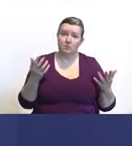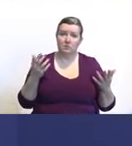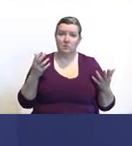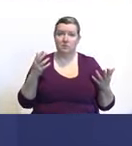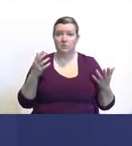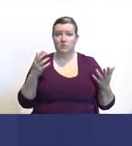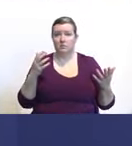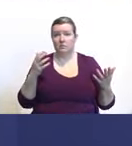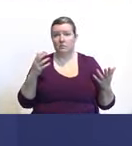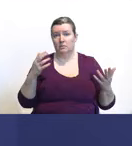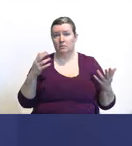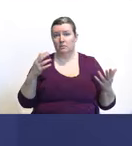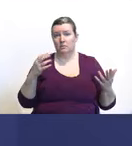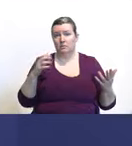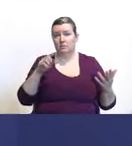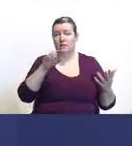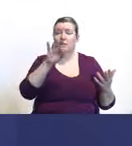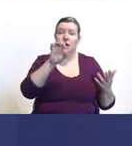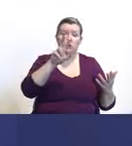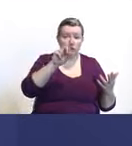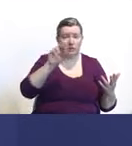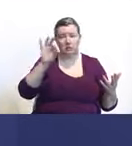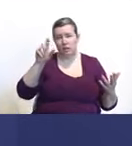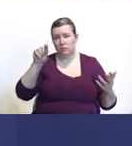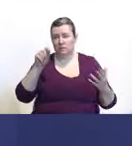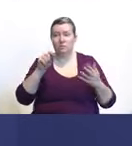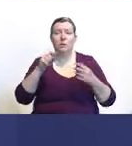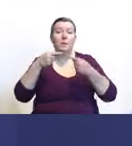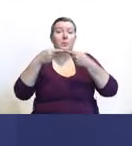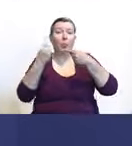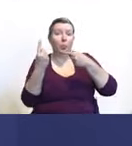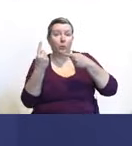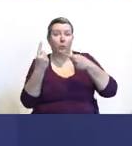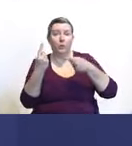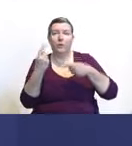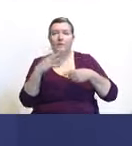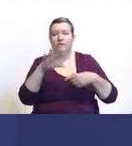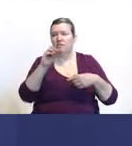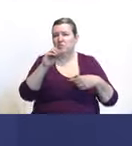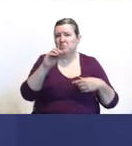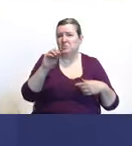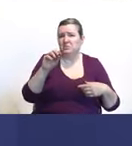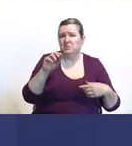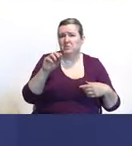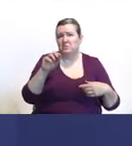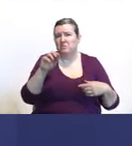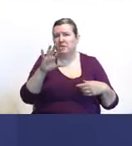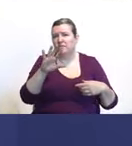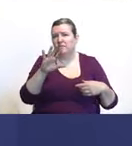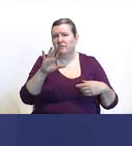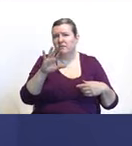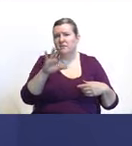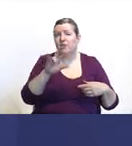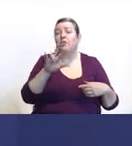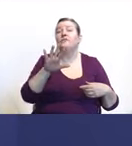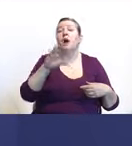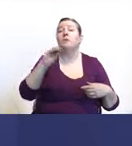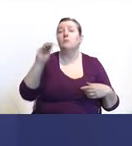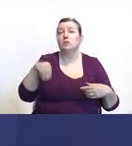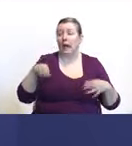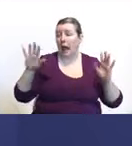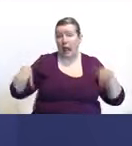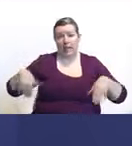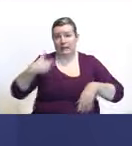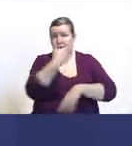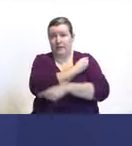are breakthrough and vaccinated, 35% of them are unboosted.